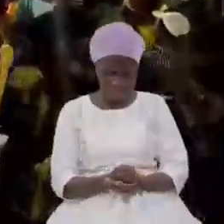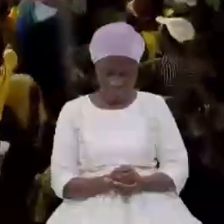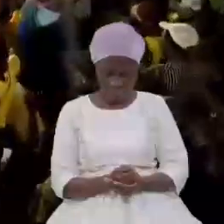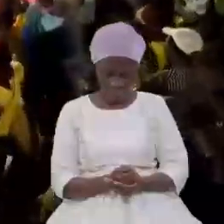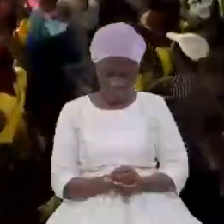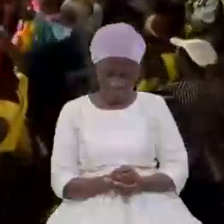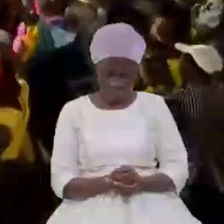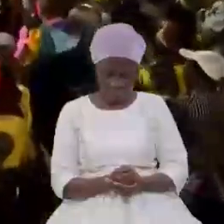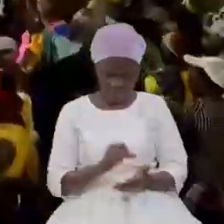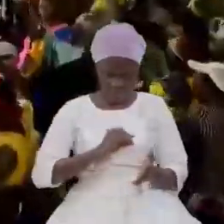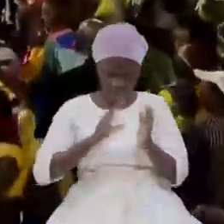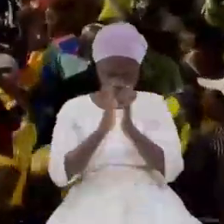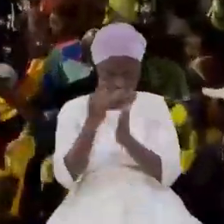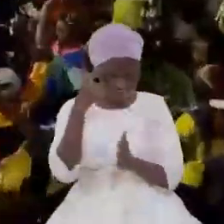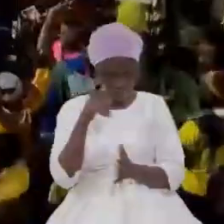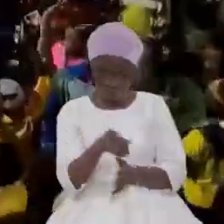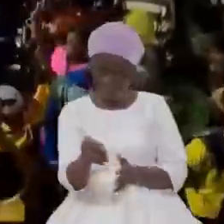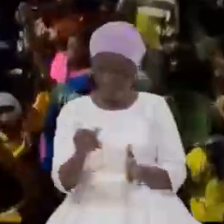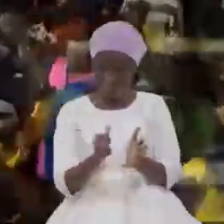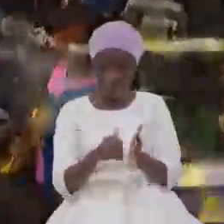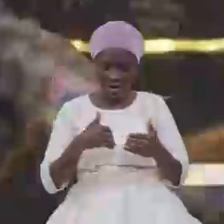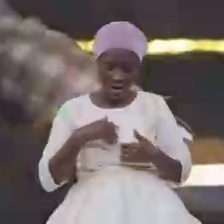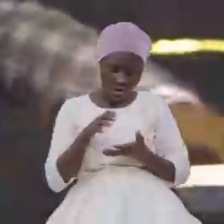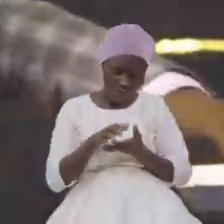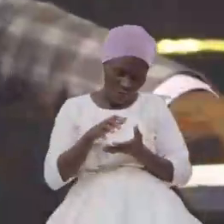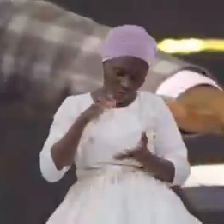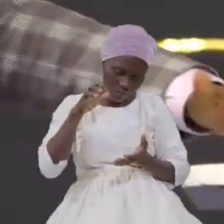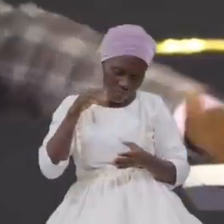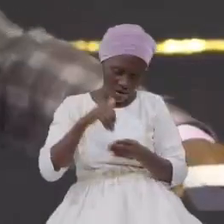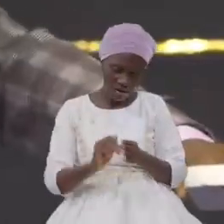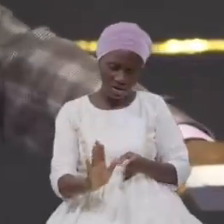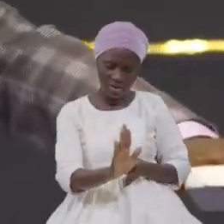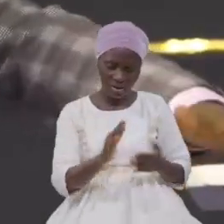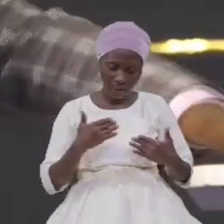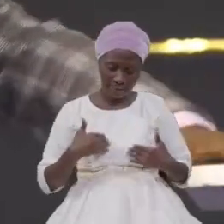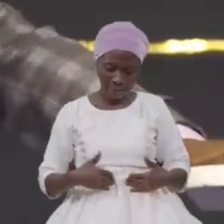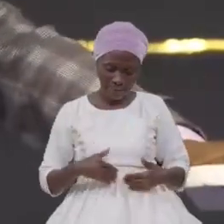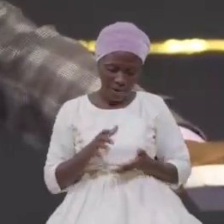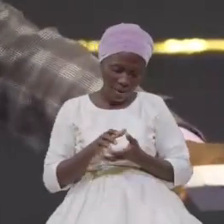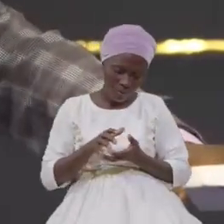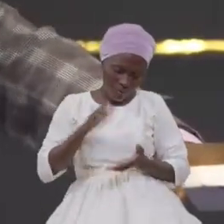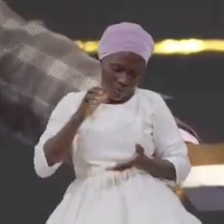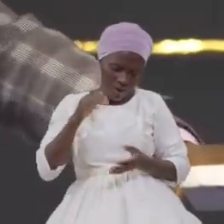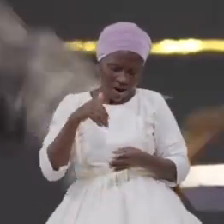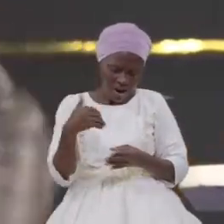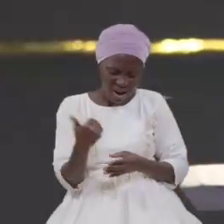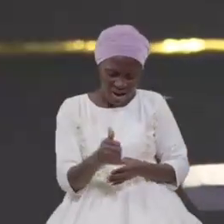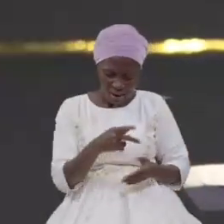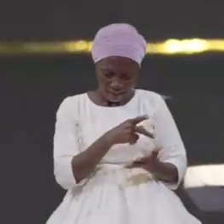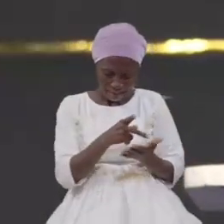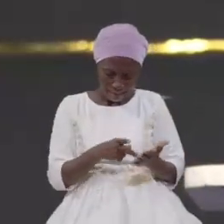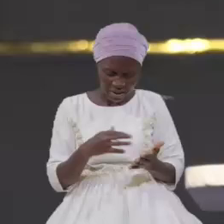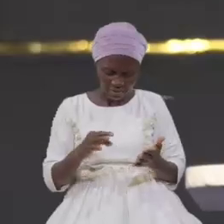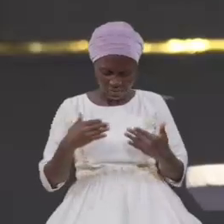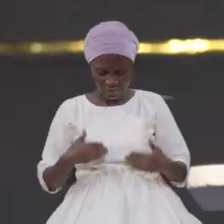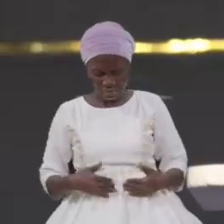name. I pray for those who have swelling in their body. Swelling, any part of the body, that